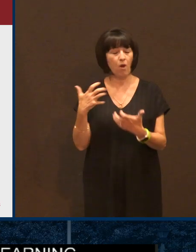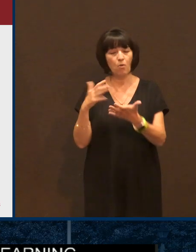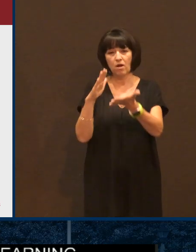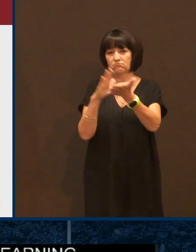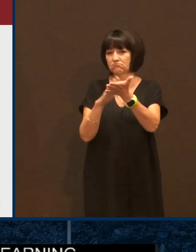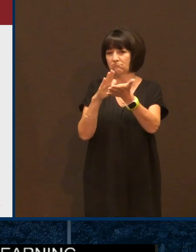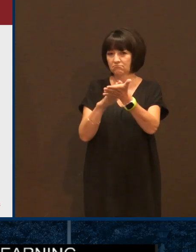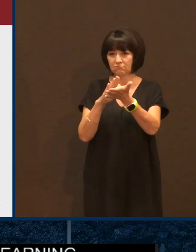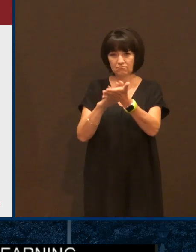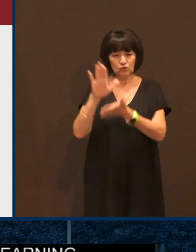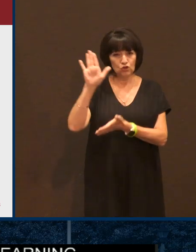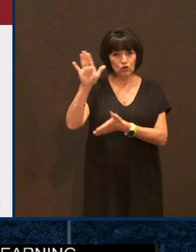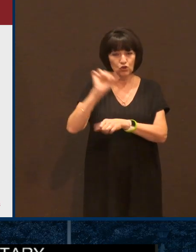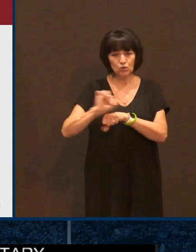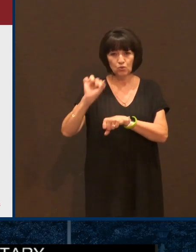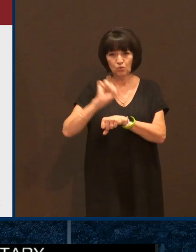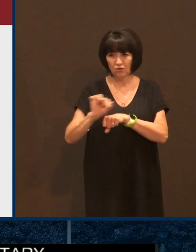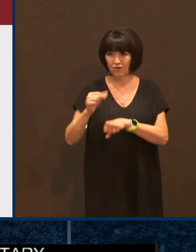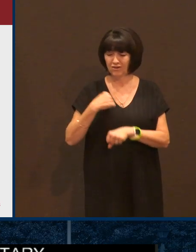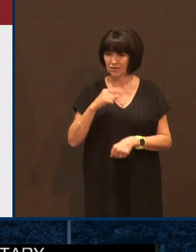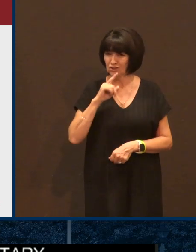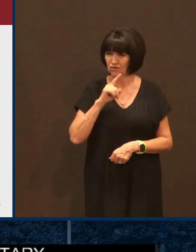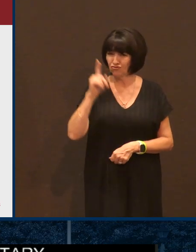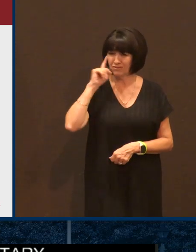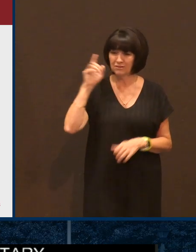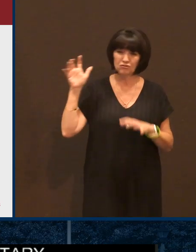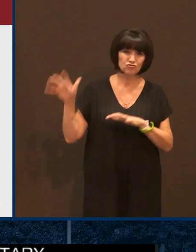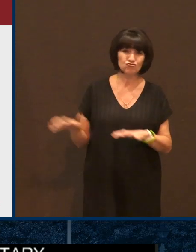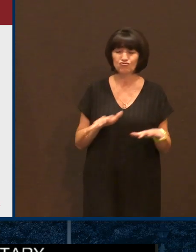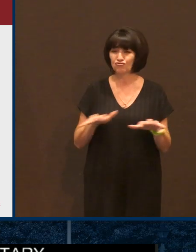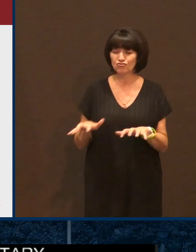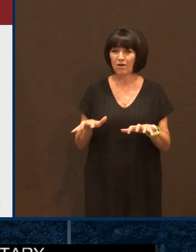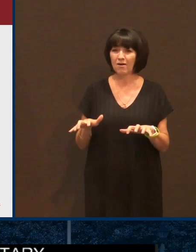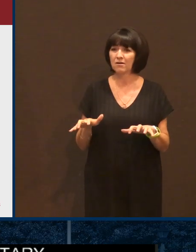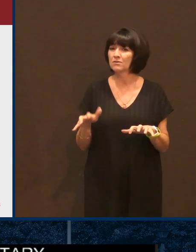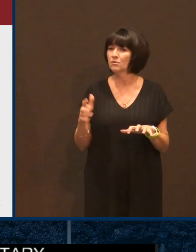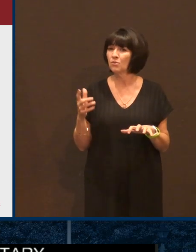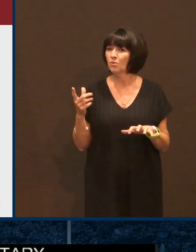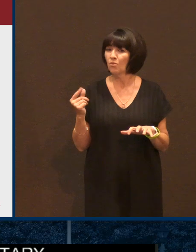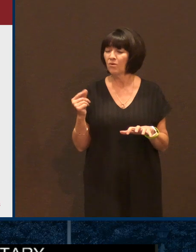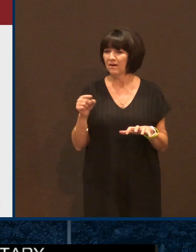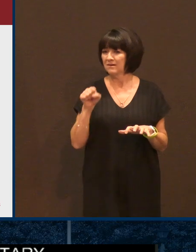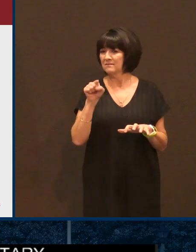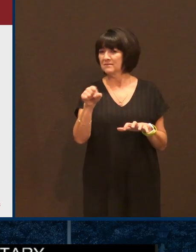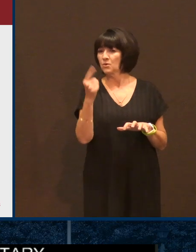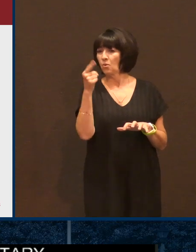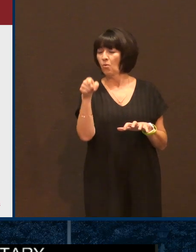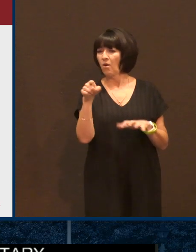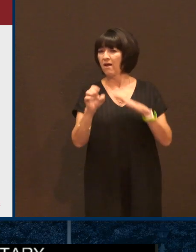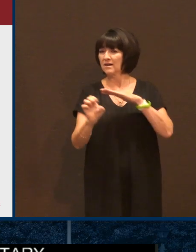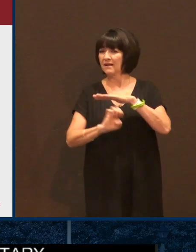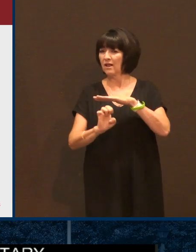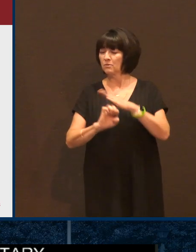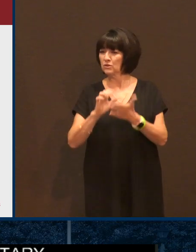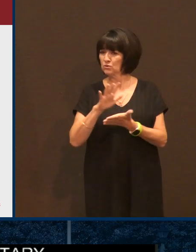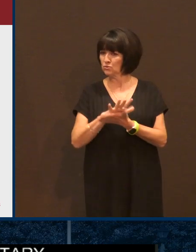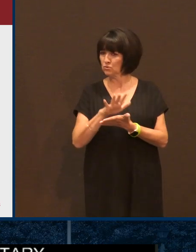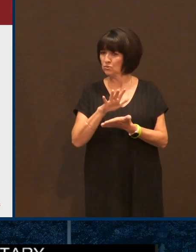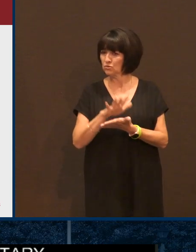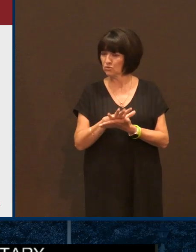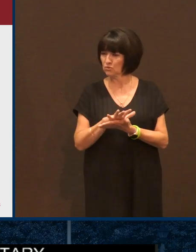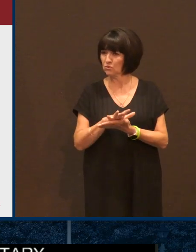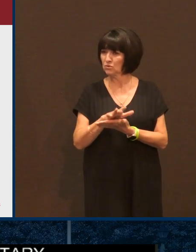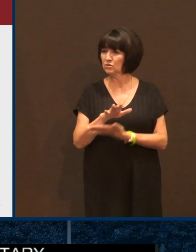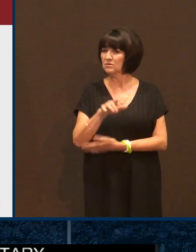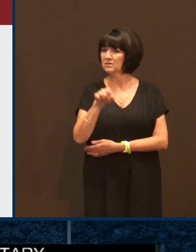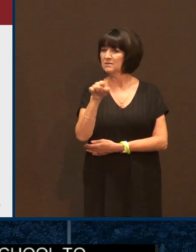And I was really shocked at one elementary school to learn that only